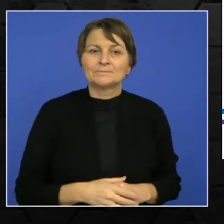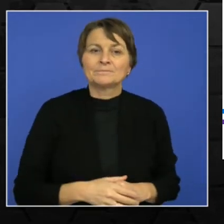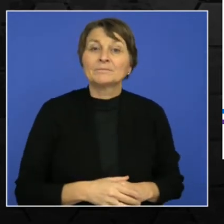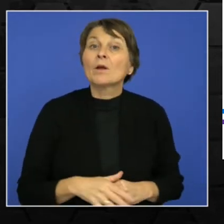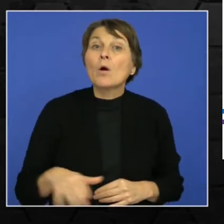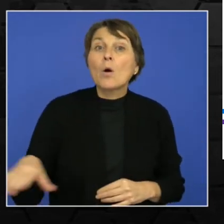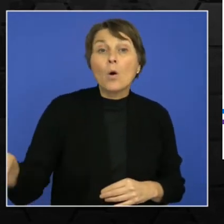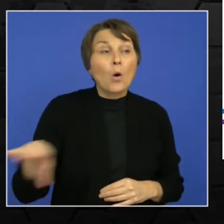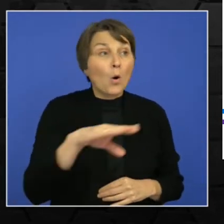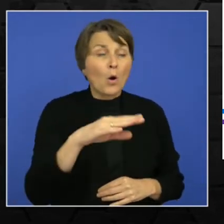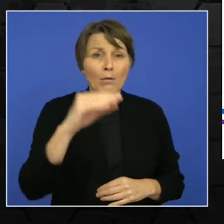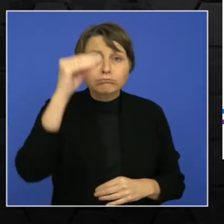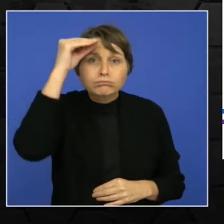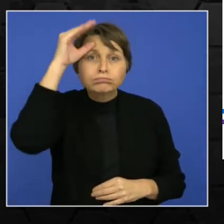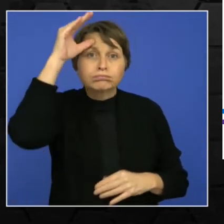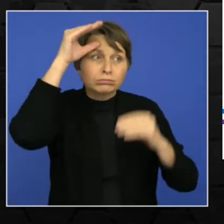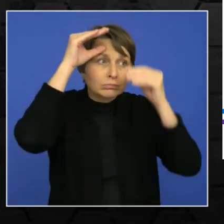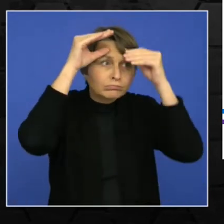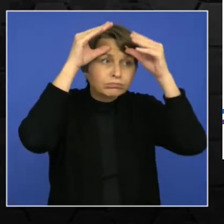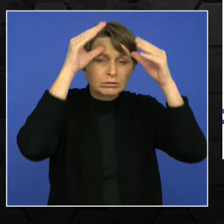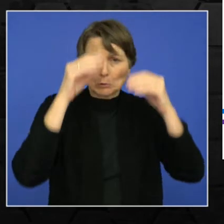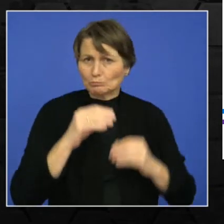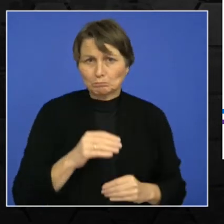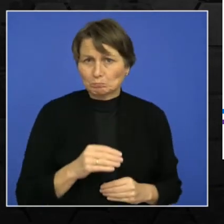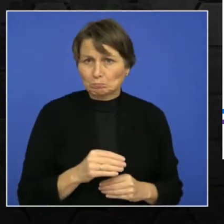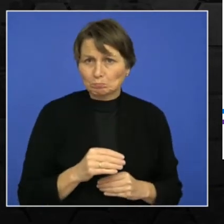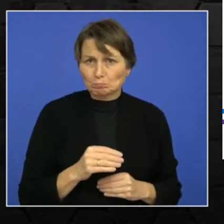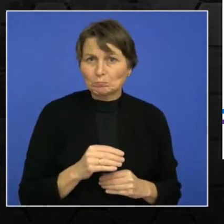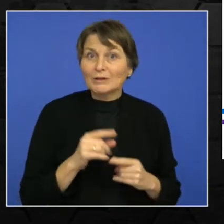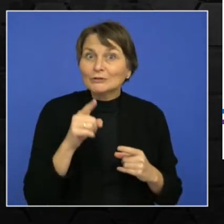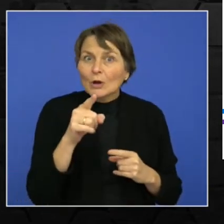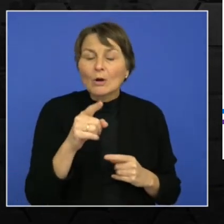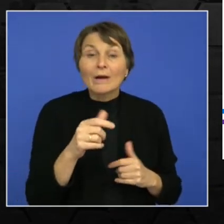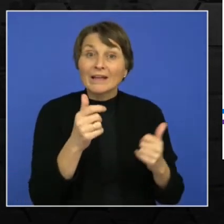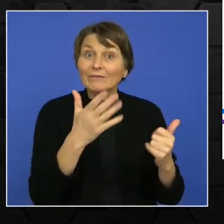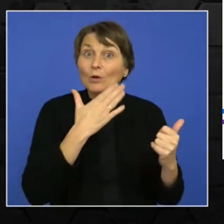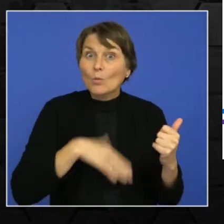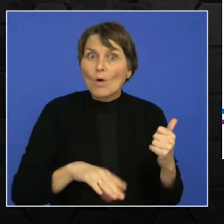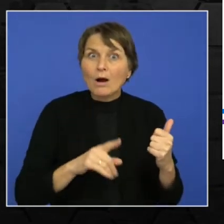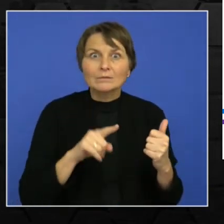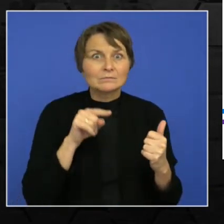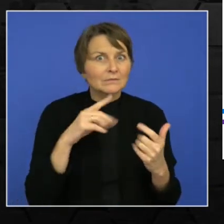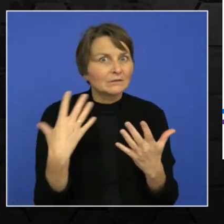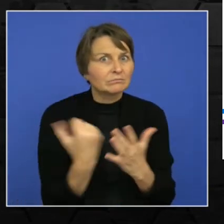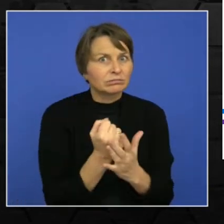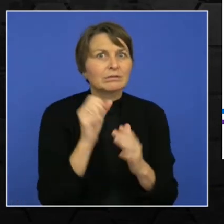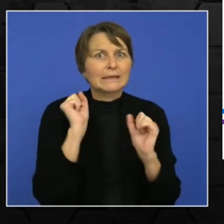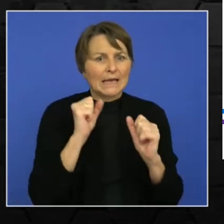it. And you have a like really bright chance in excelling in it.